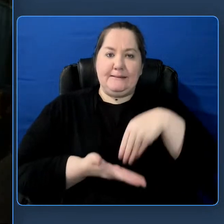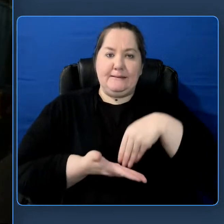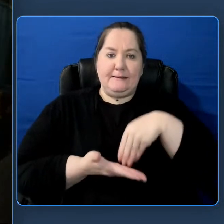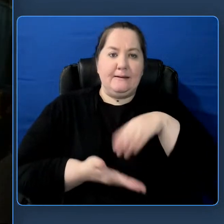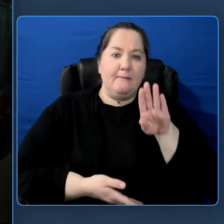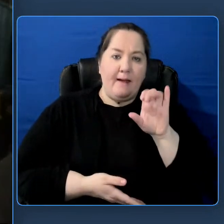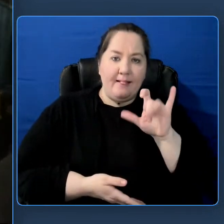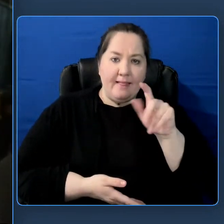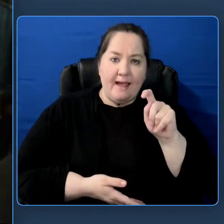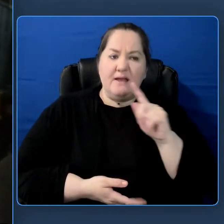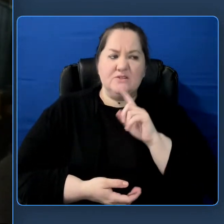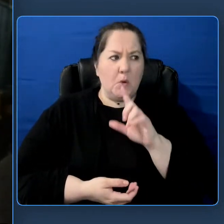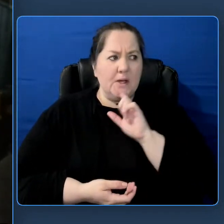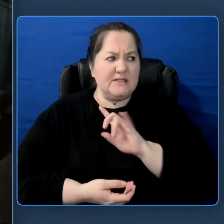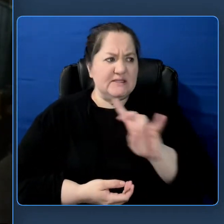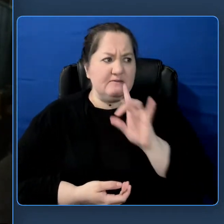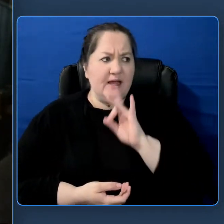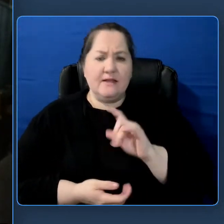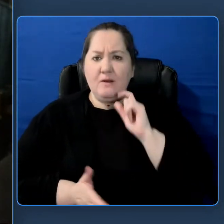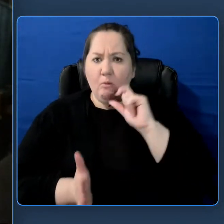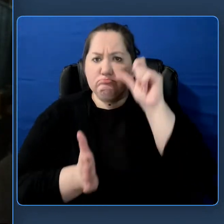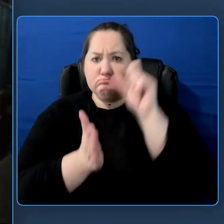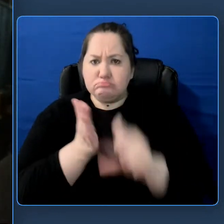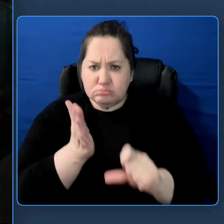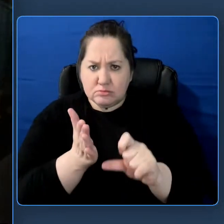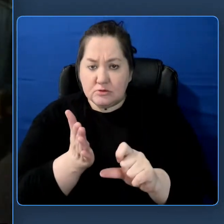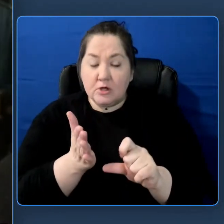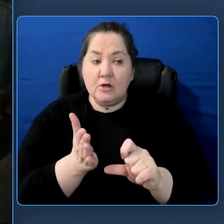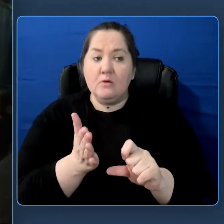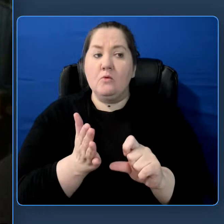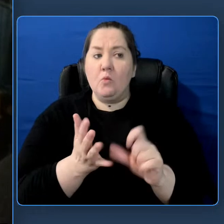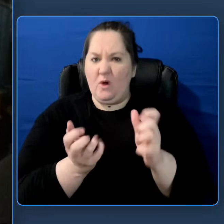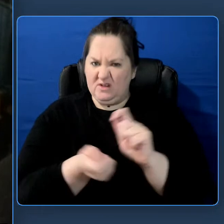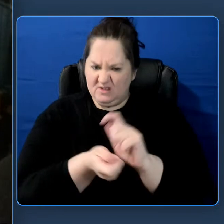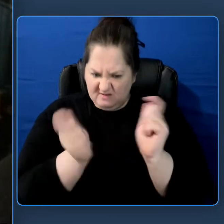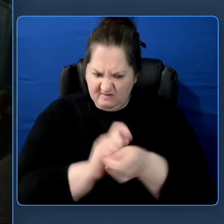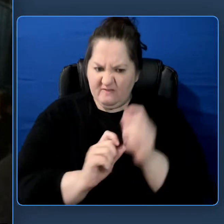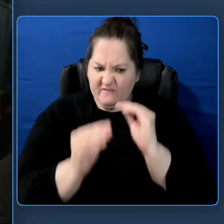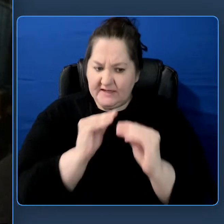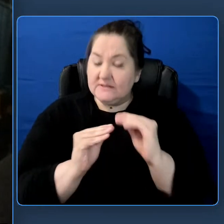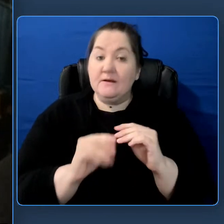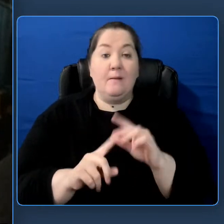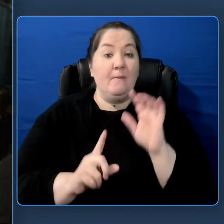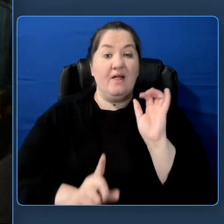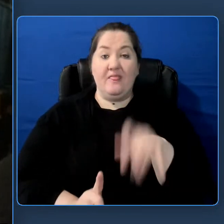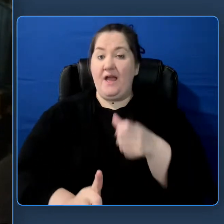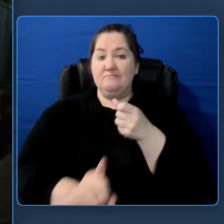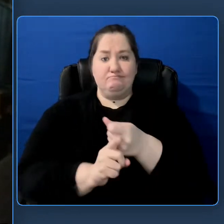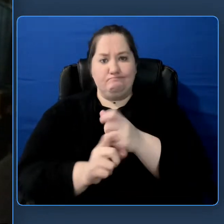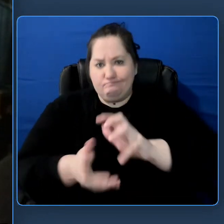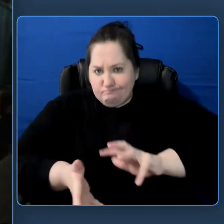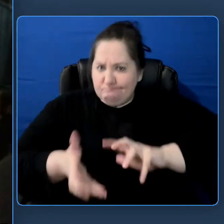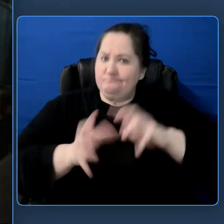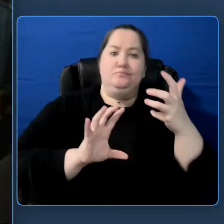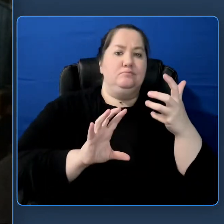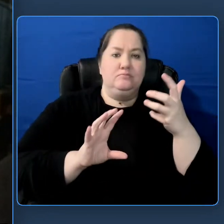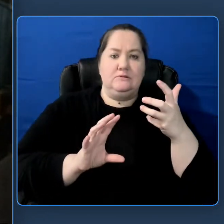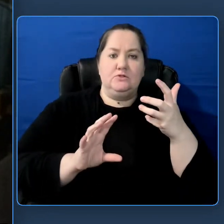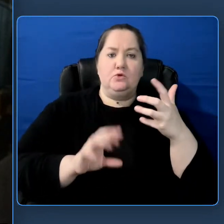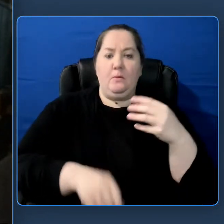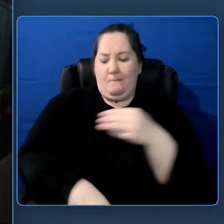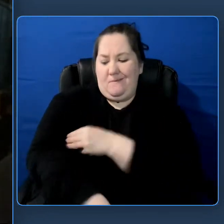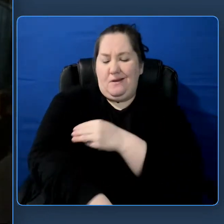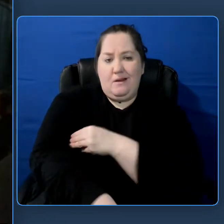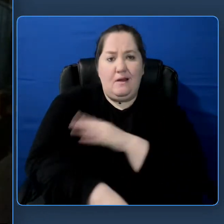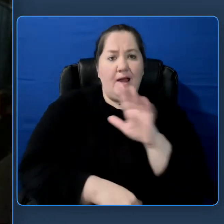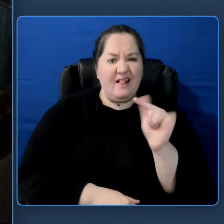to change that. And then that operation just went awry, and it caused the muscles in my legs to tighten